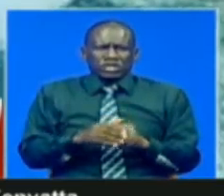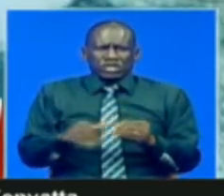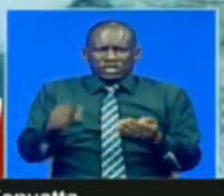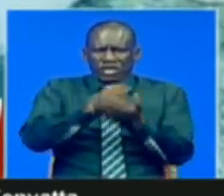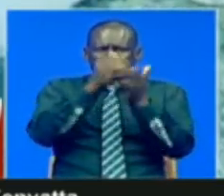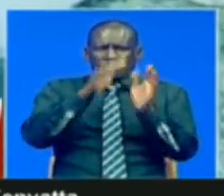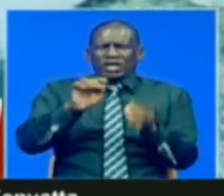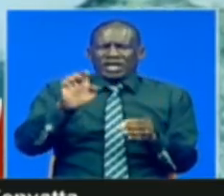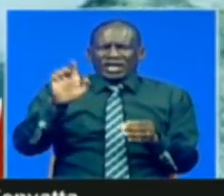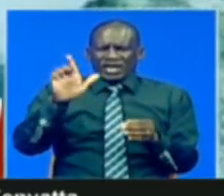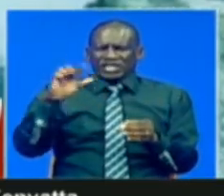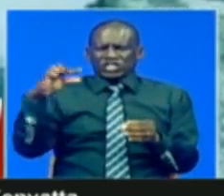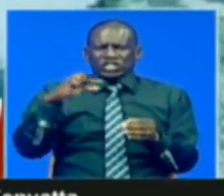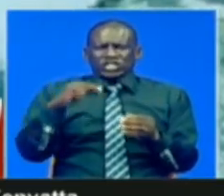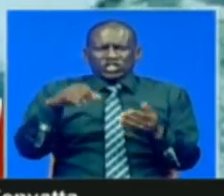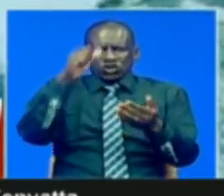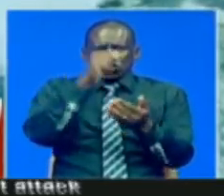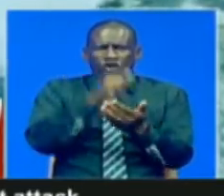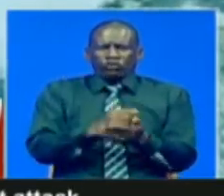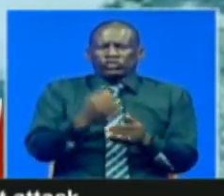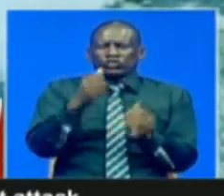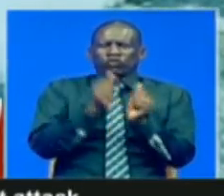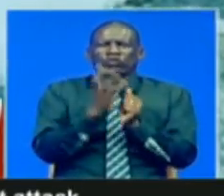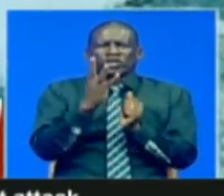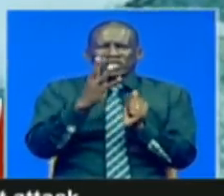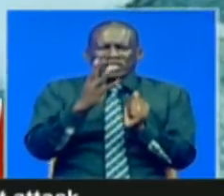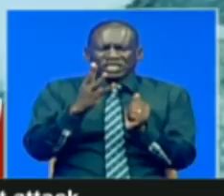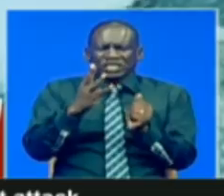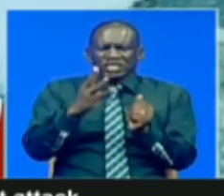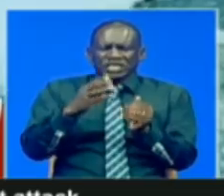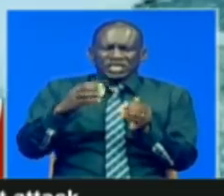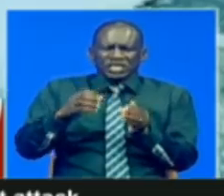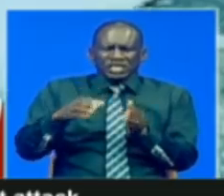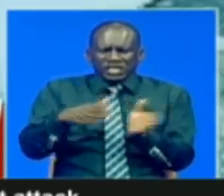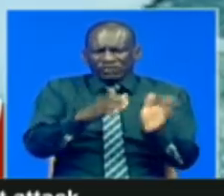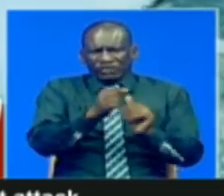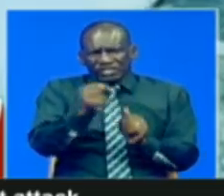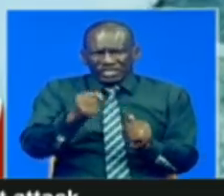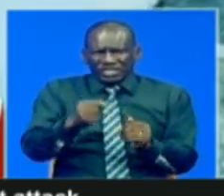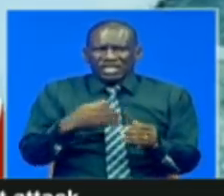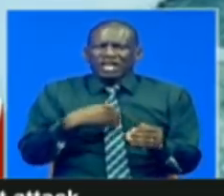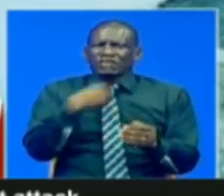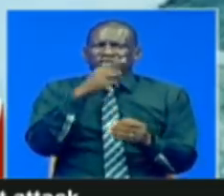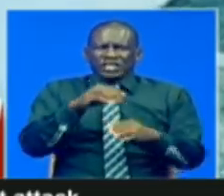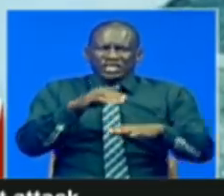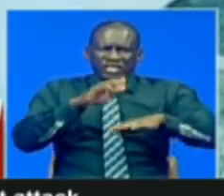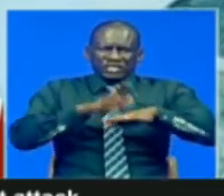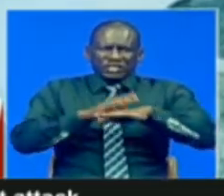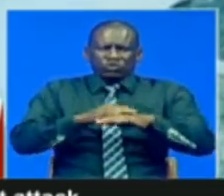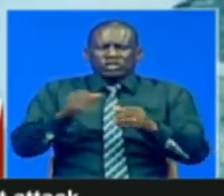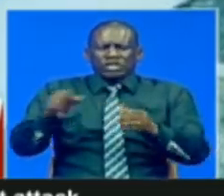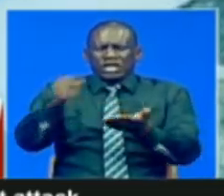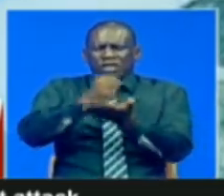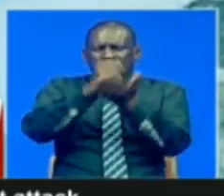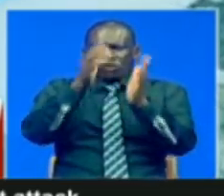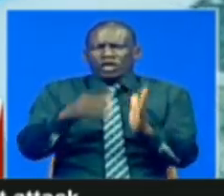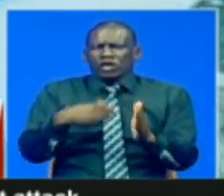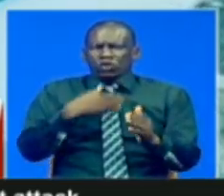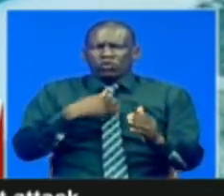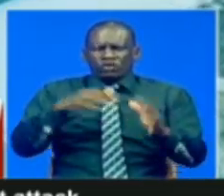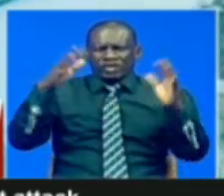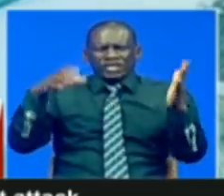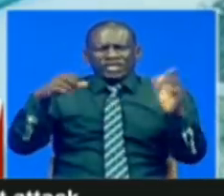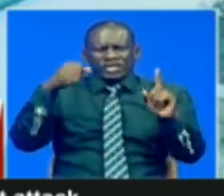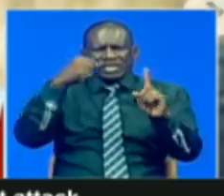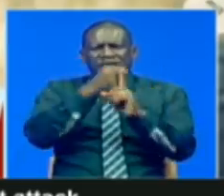LG, whose offices are at 14 Riverside Drive, has eulogized him as a valuable employee who had great impact on